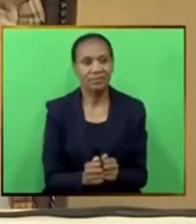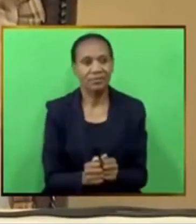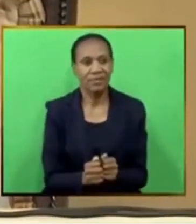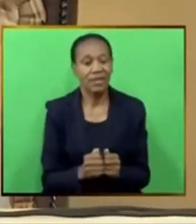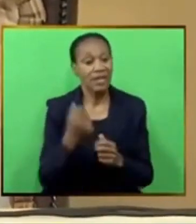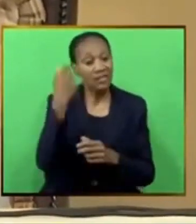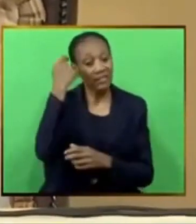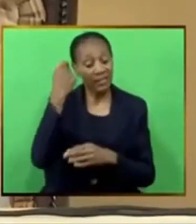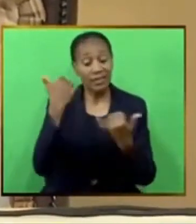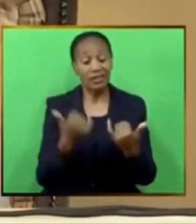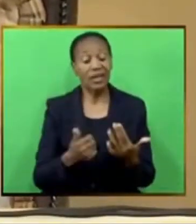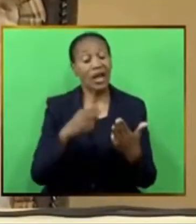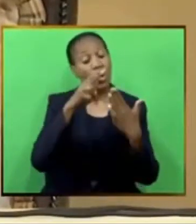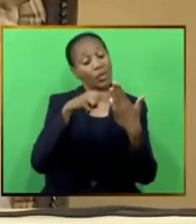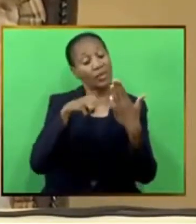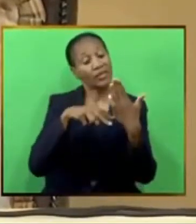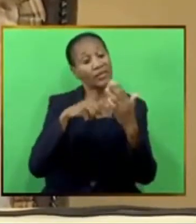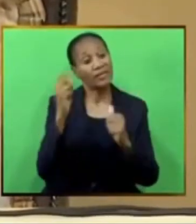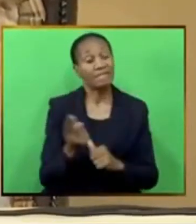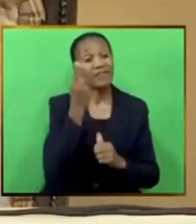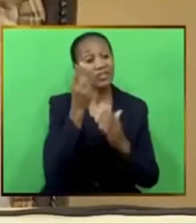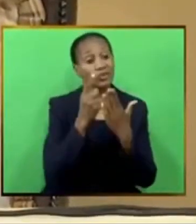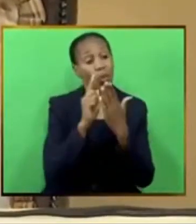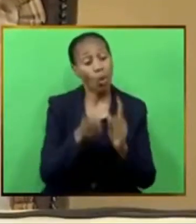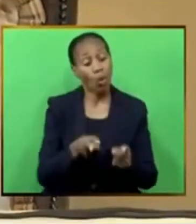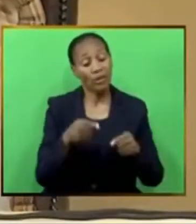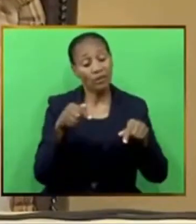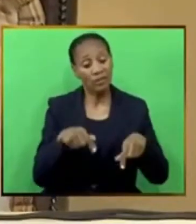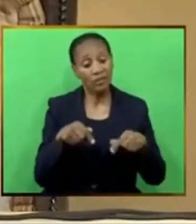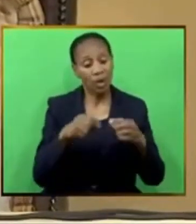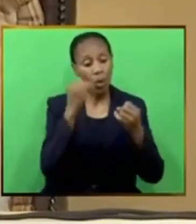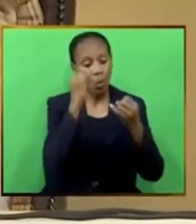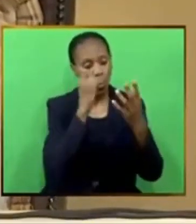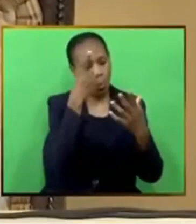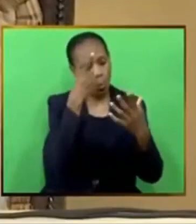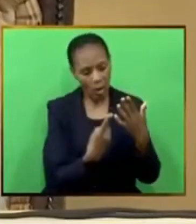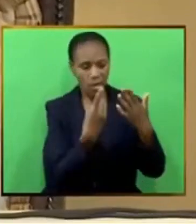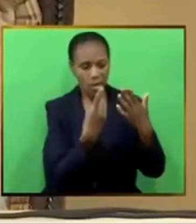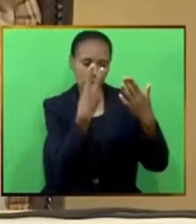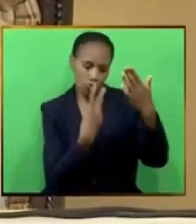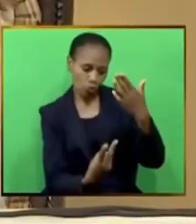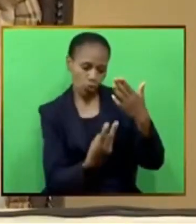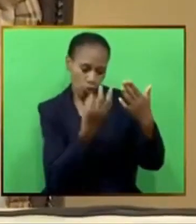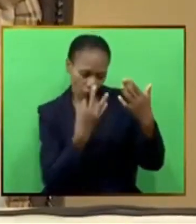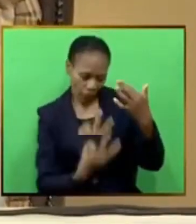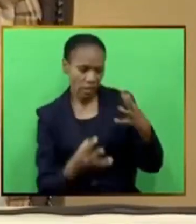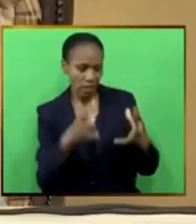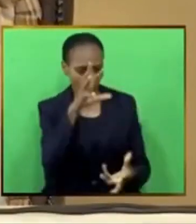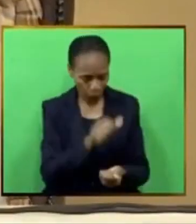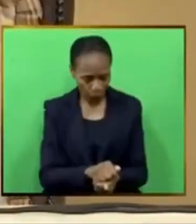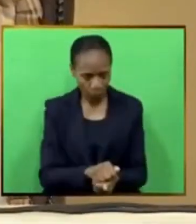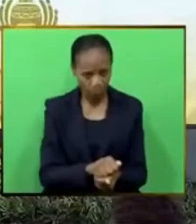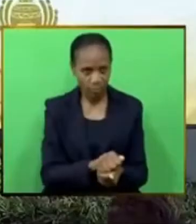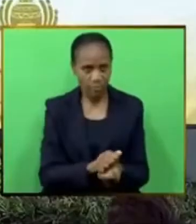the Secretary will now read the first order to third orders